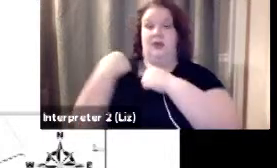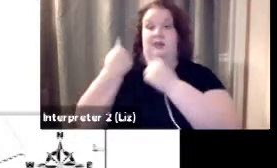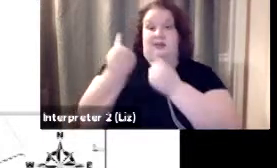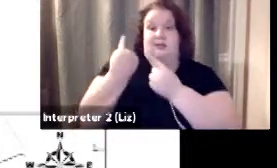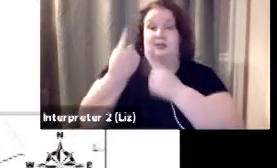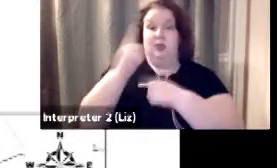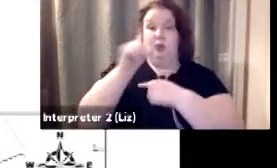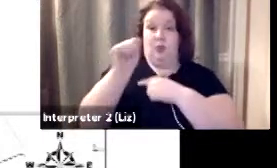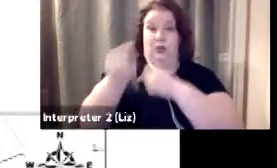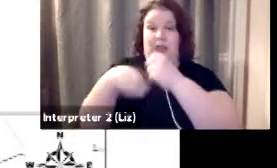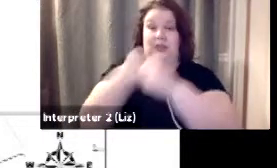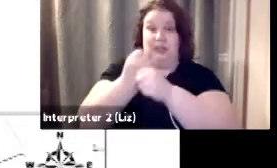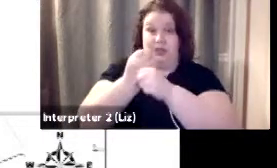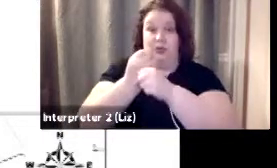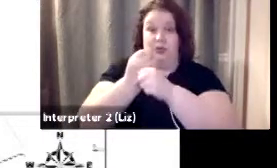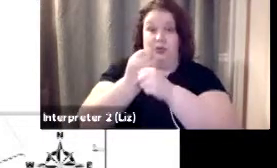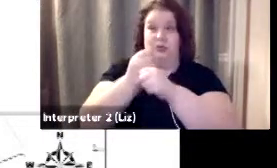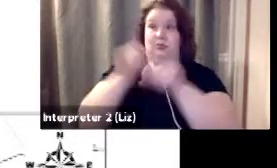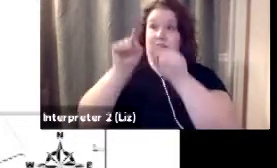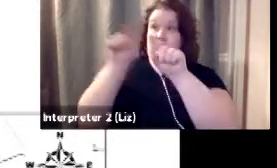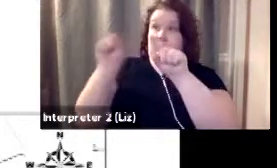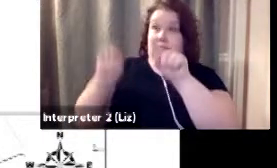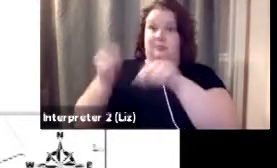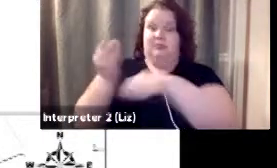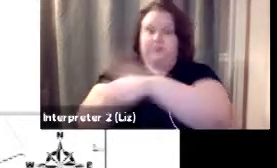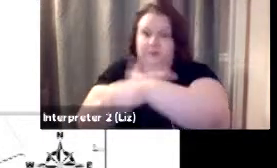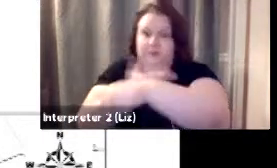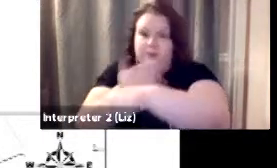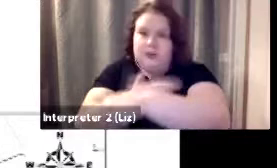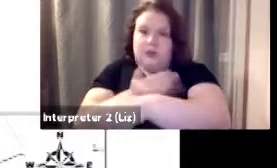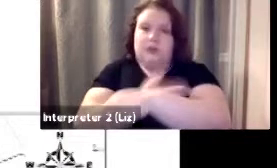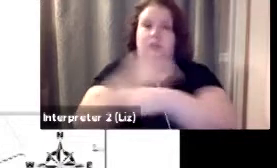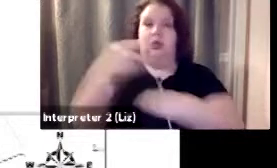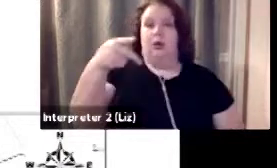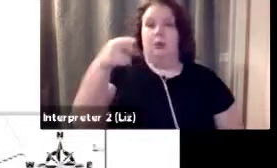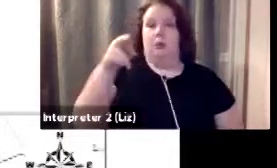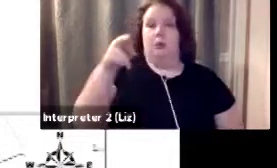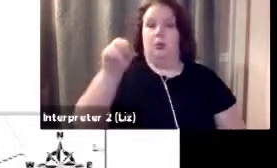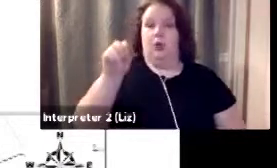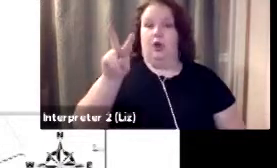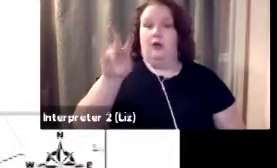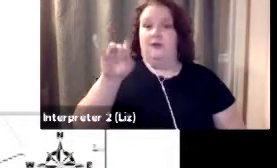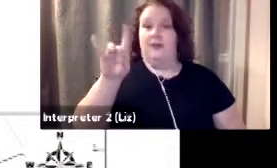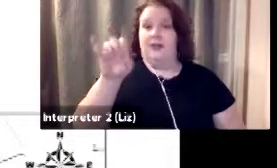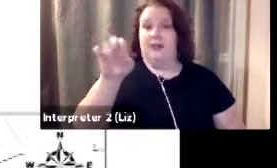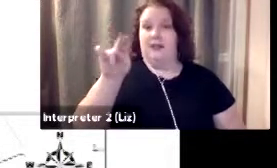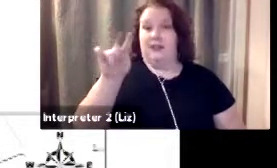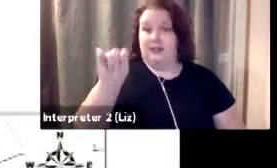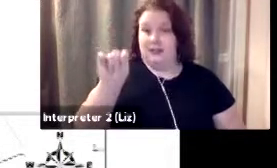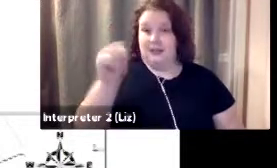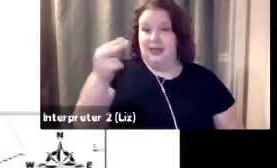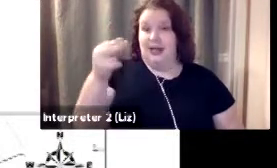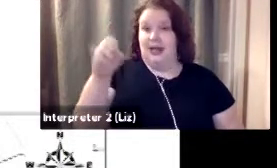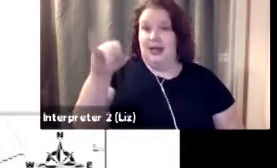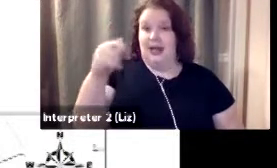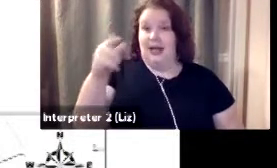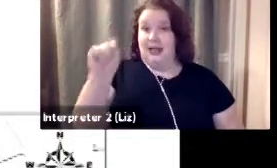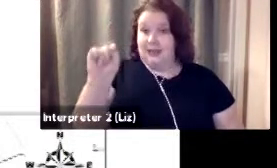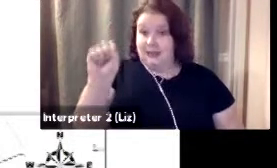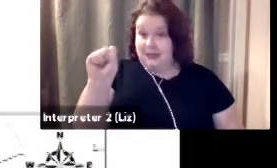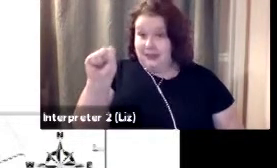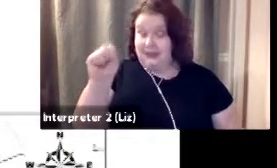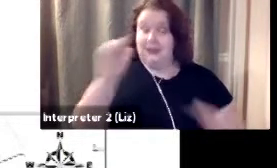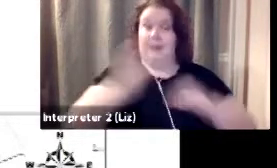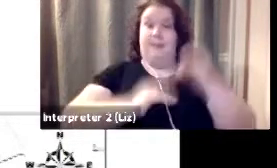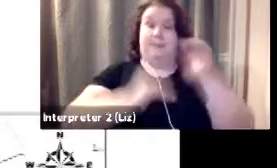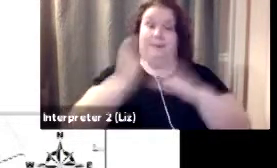uh, campuses like Provident Heights being built in the early 2000s, uh, or you look at Dean Highland or Bell's Hill that